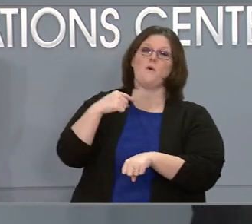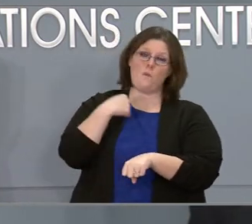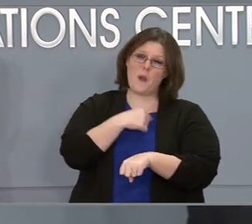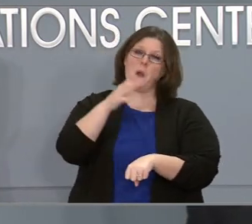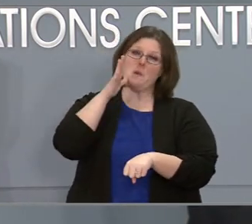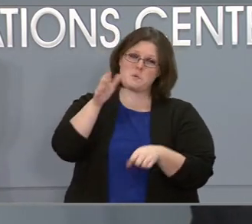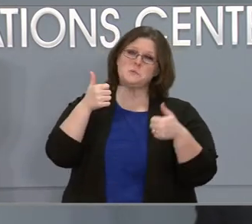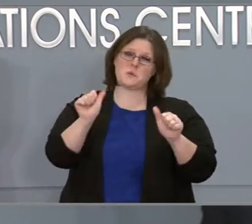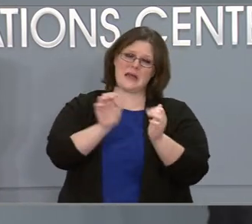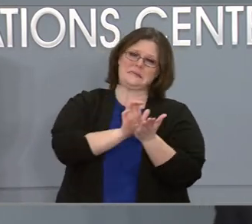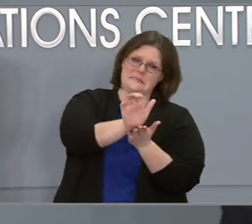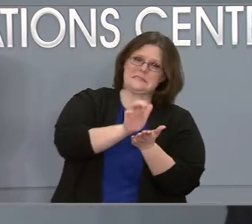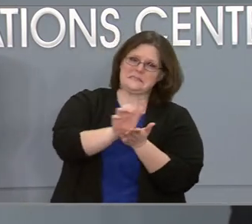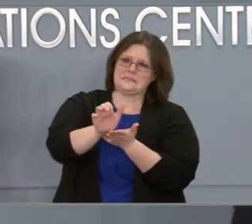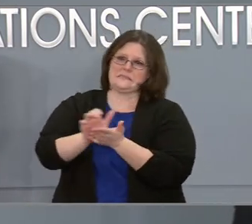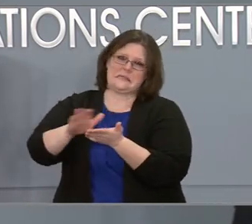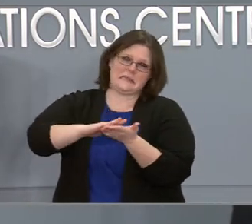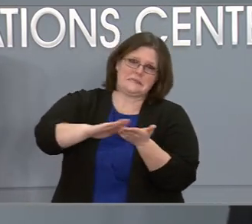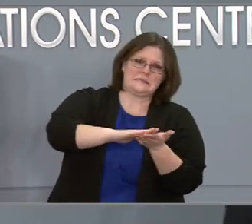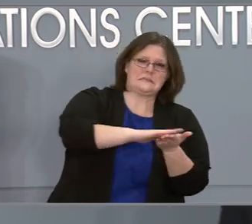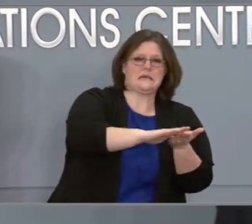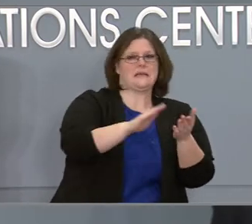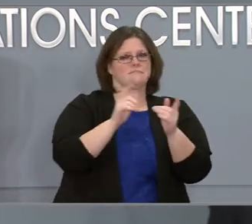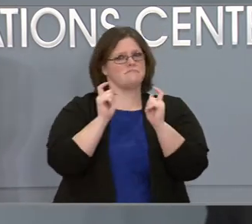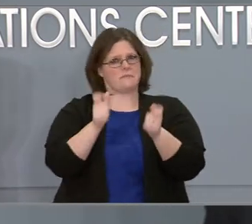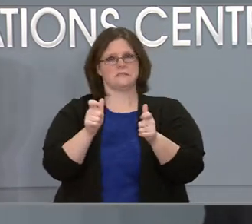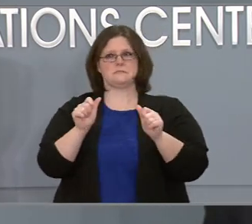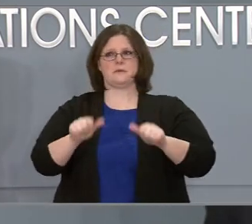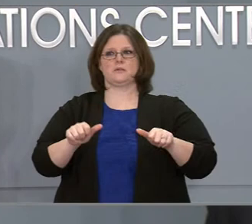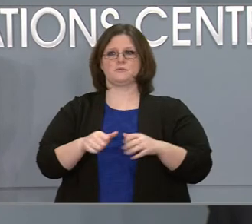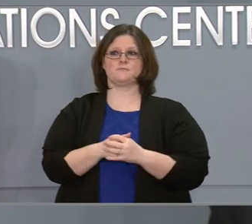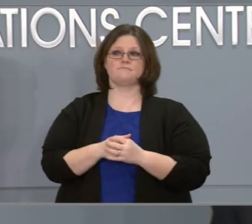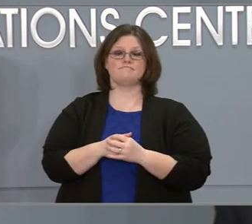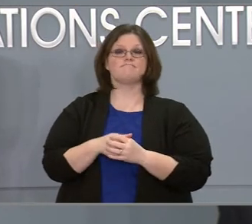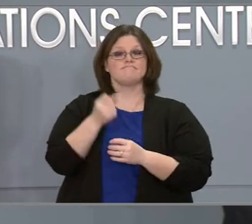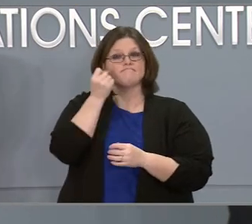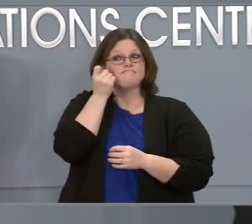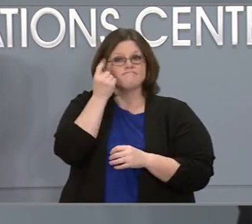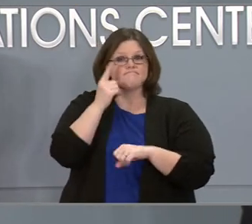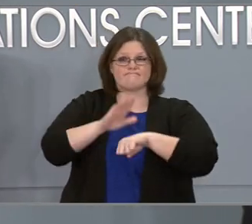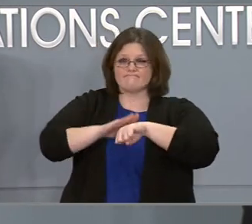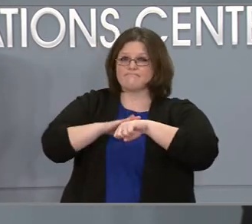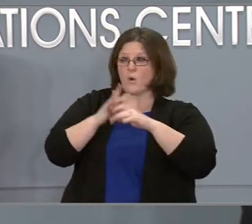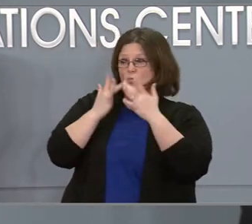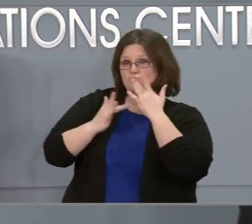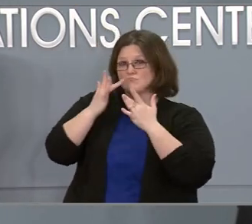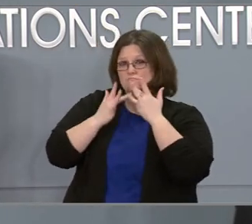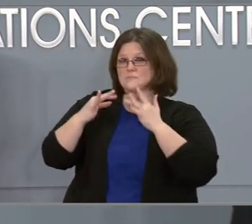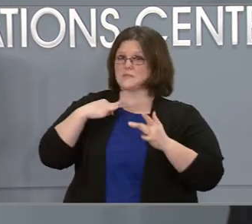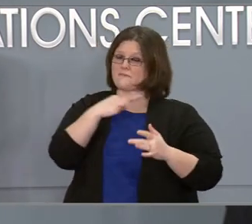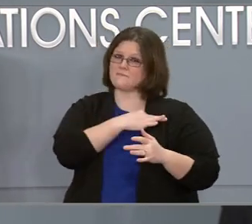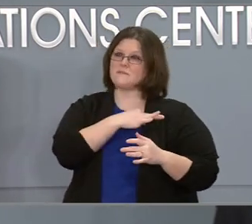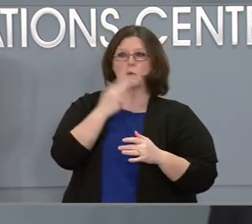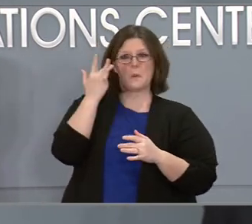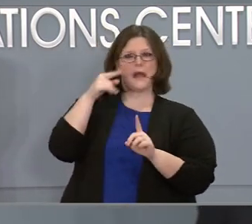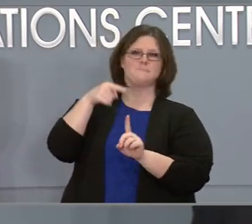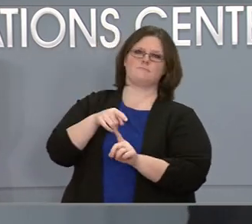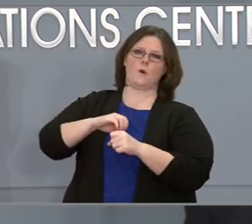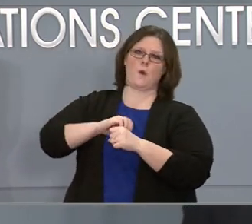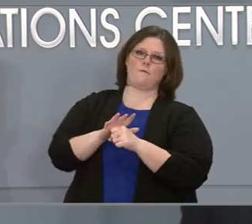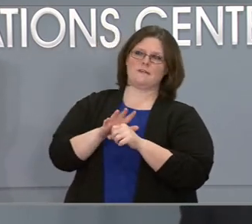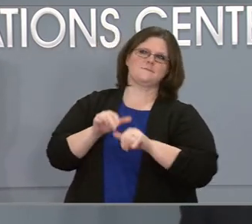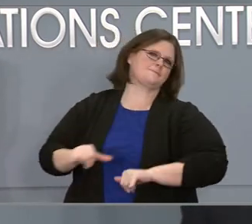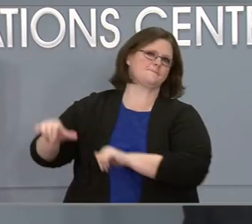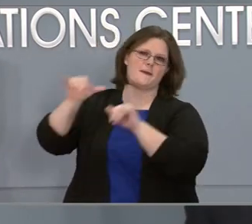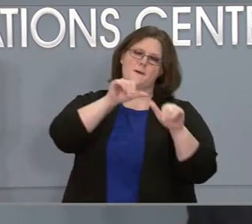can. Understand, like all industries, NCDOT has been impacted by COVID and staffing shortages. We may not be able to respond